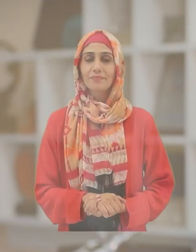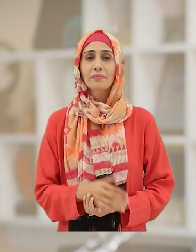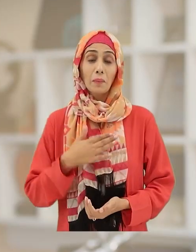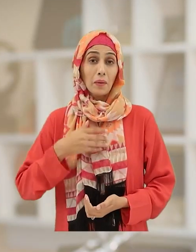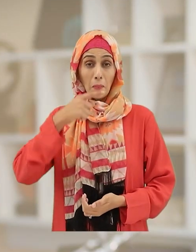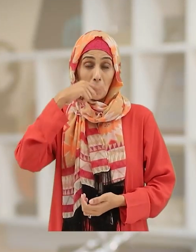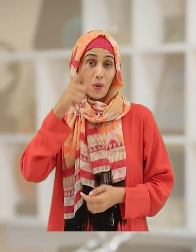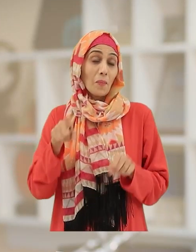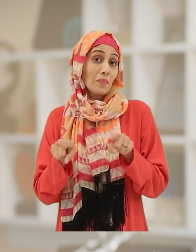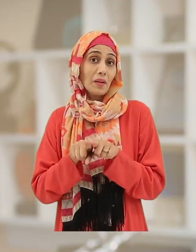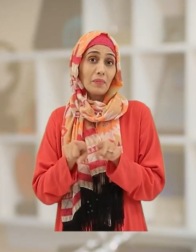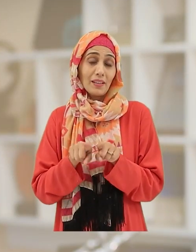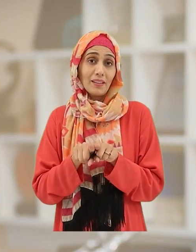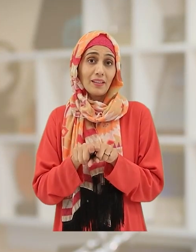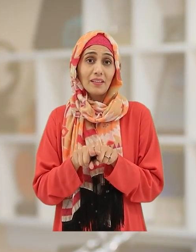it makes me proud to be